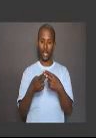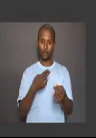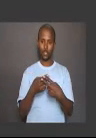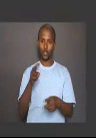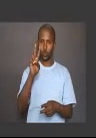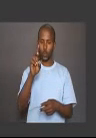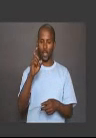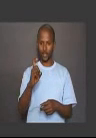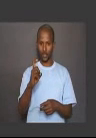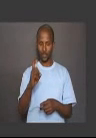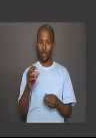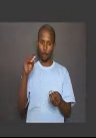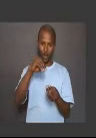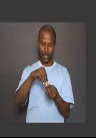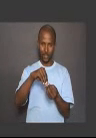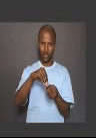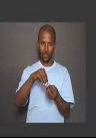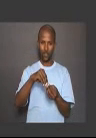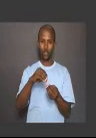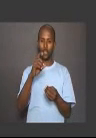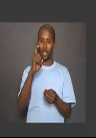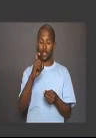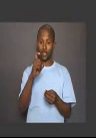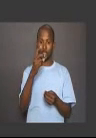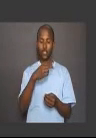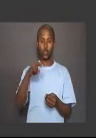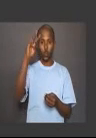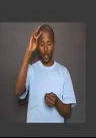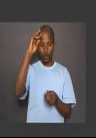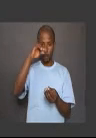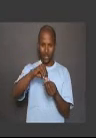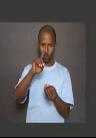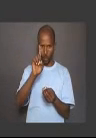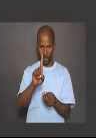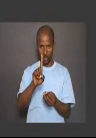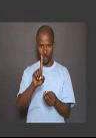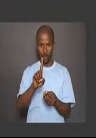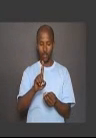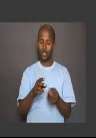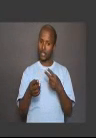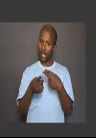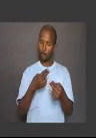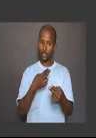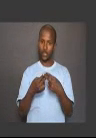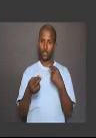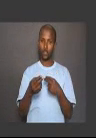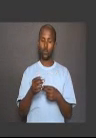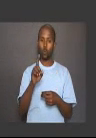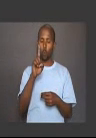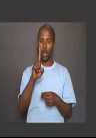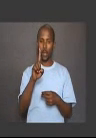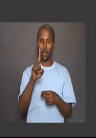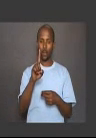2x plus x squared plus 1 times